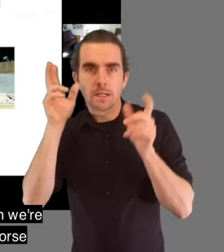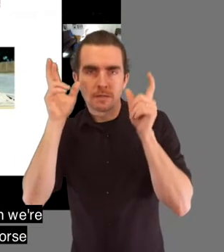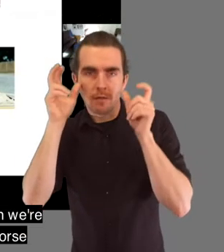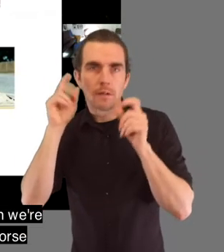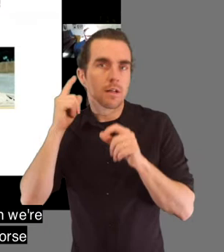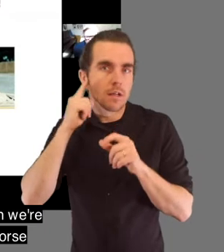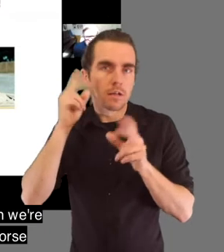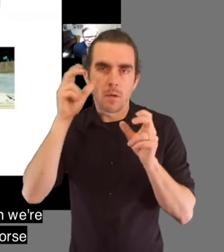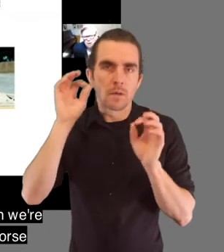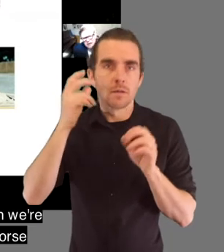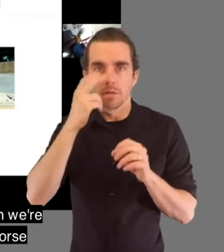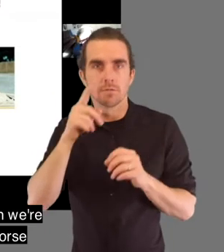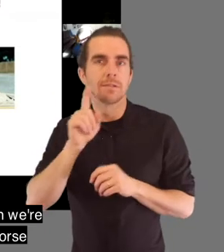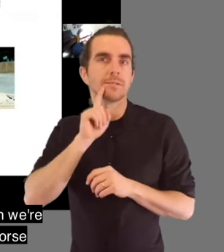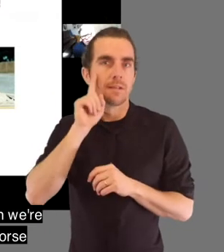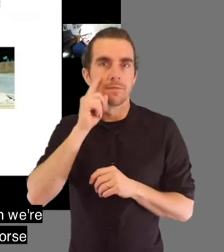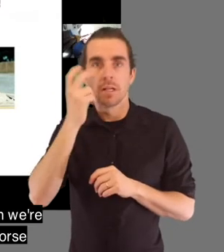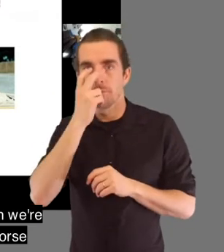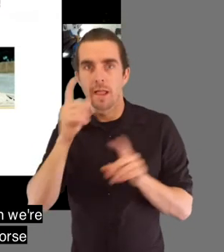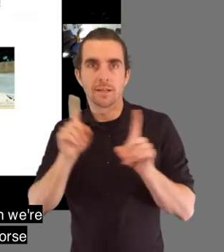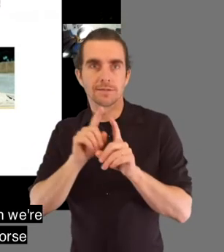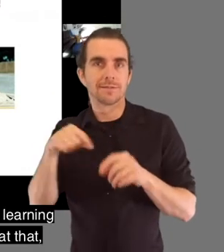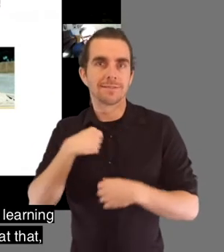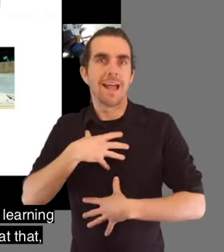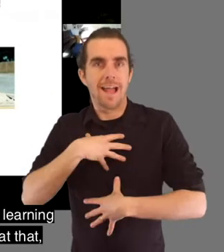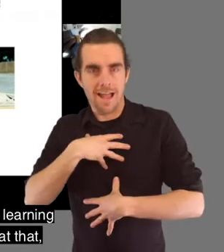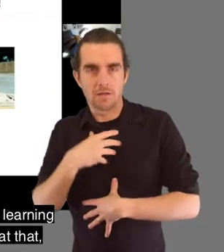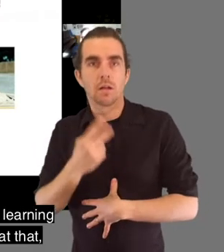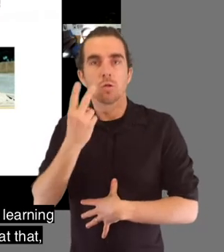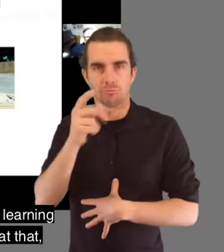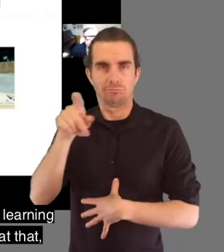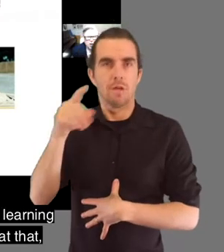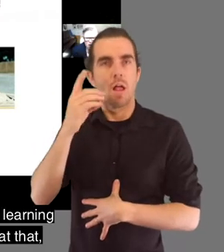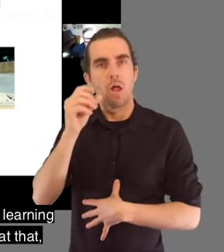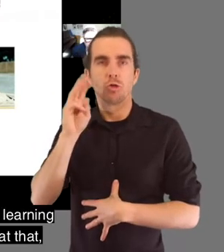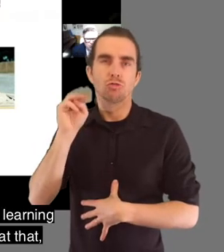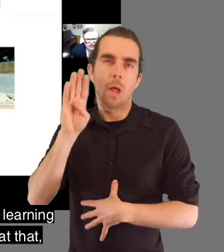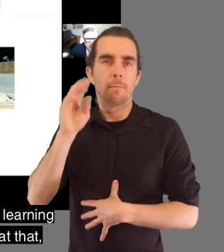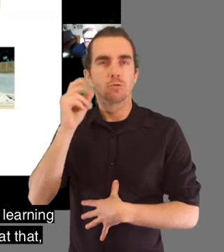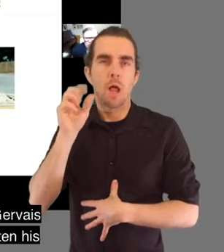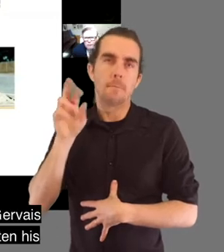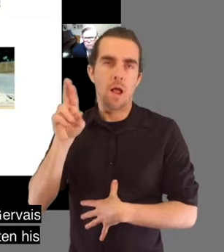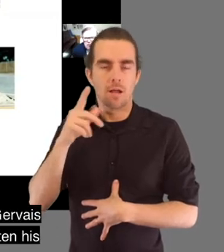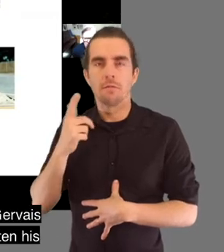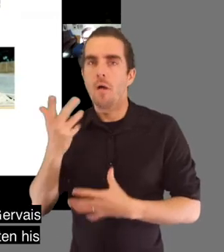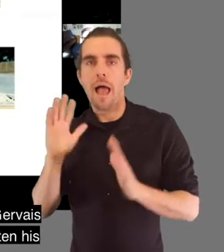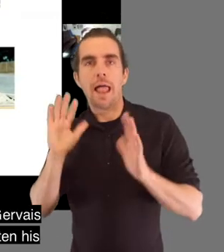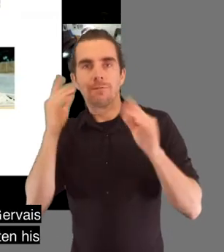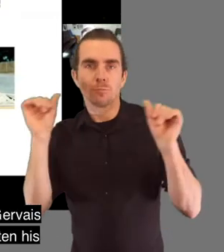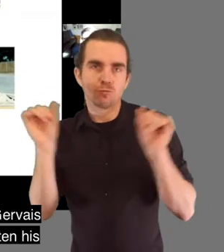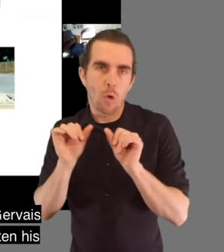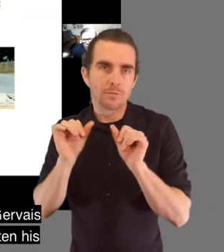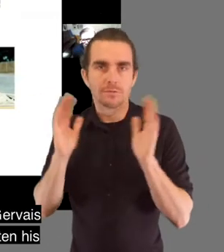deaf man and a blind man, and we're meant to laugh at them. Or even worse, Dumb and Dumber, 2 people with learning difficulties, where we're meant to laugh at